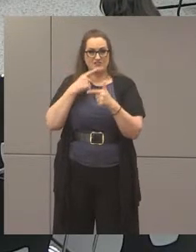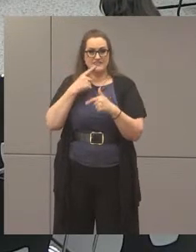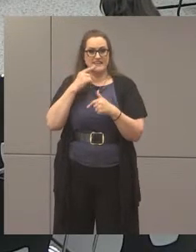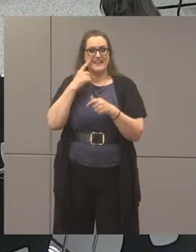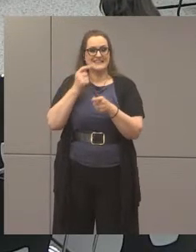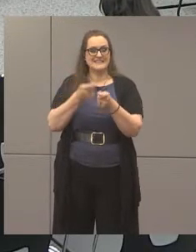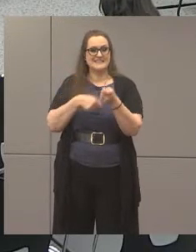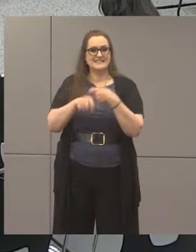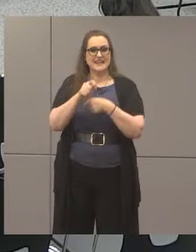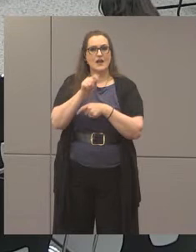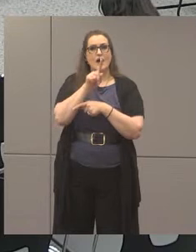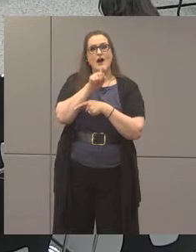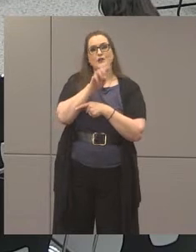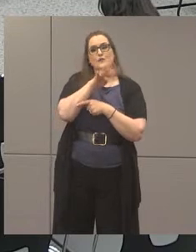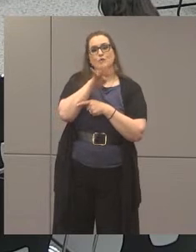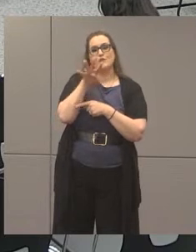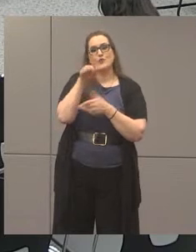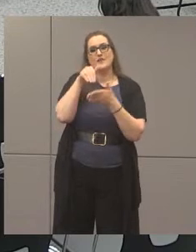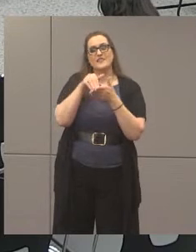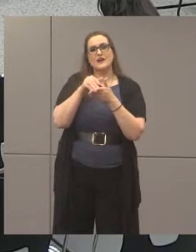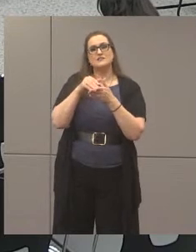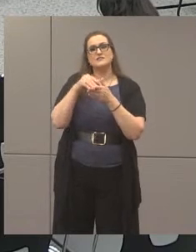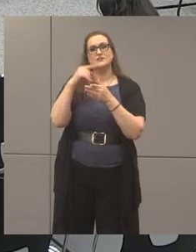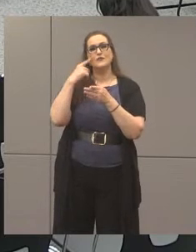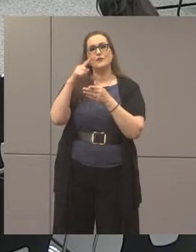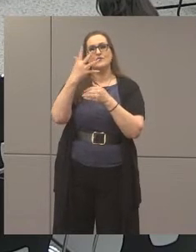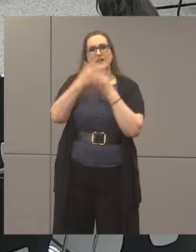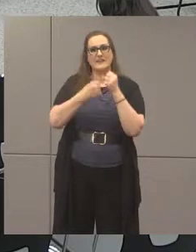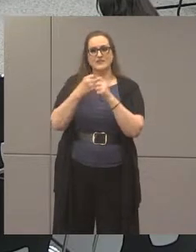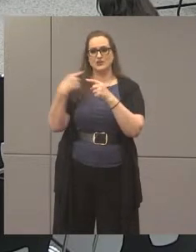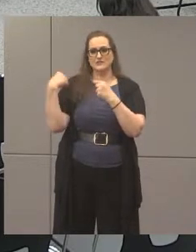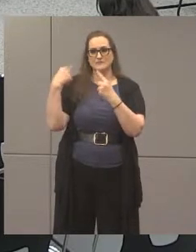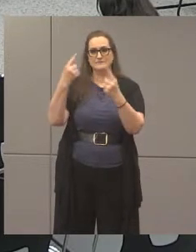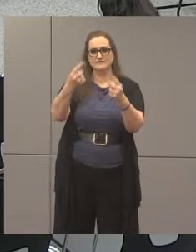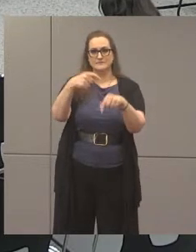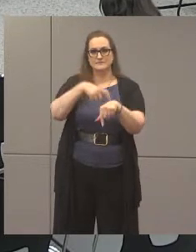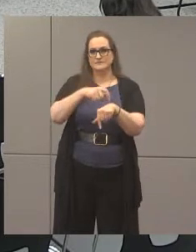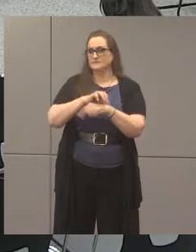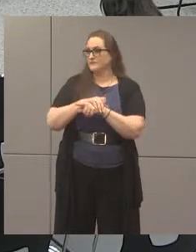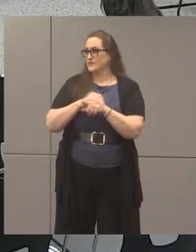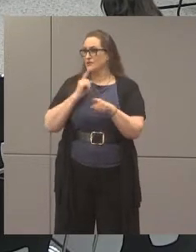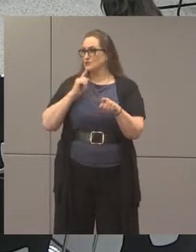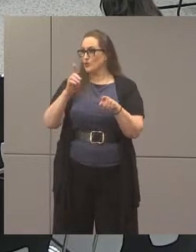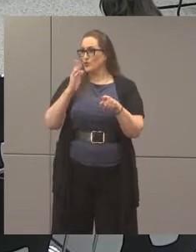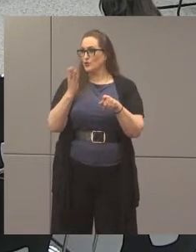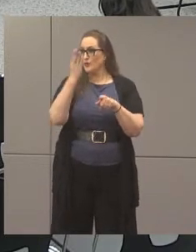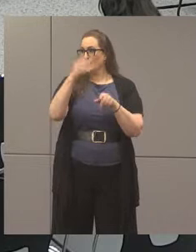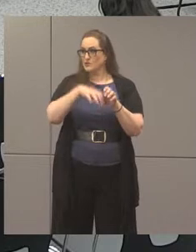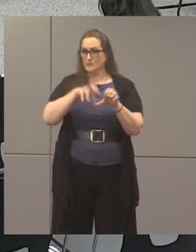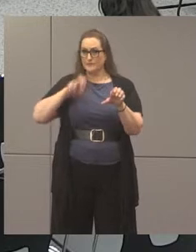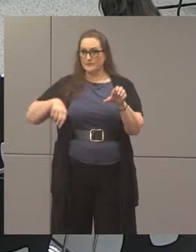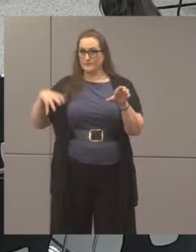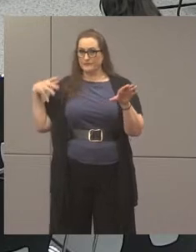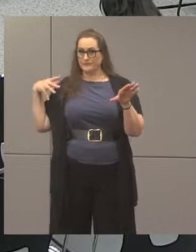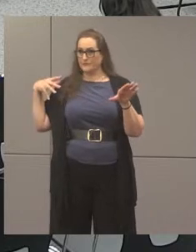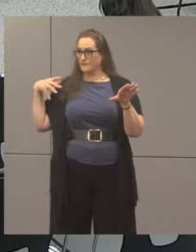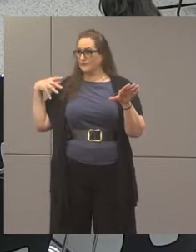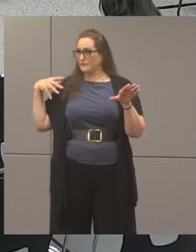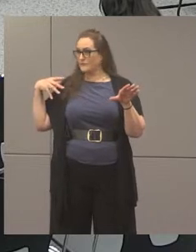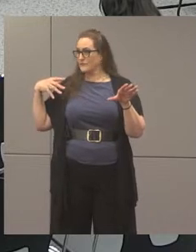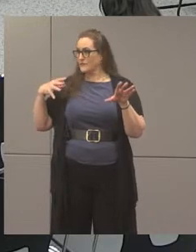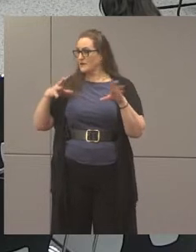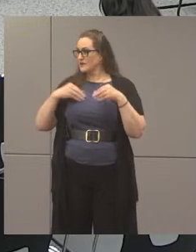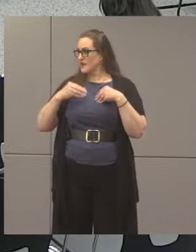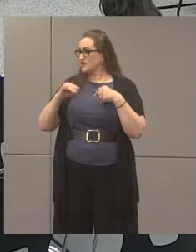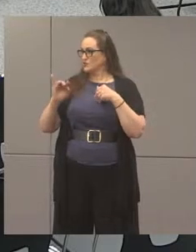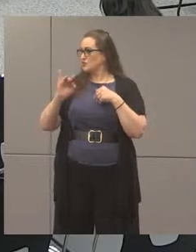instead 144,000 over a period of 5 years. So would you rescind your motion? Rescind your motion? Your